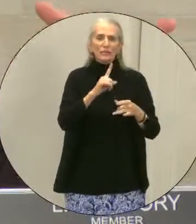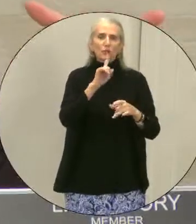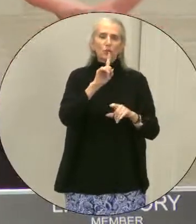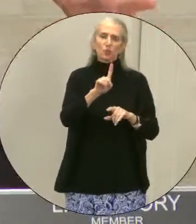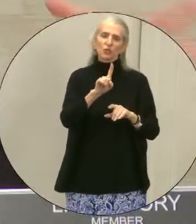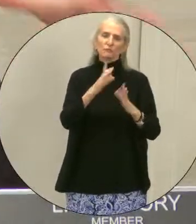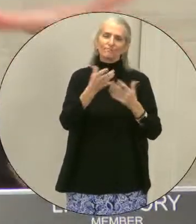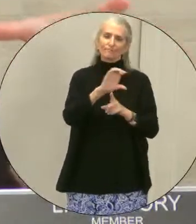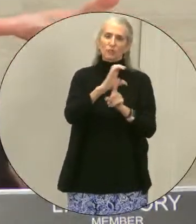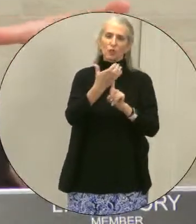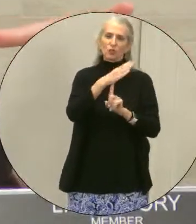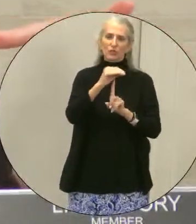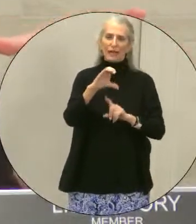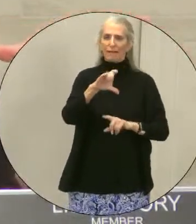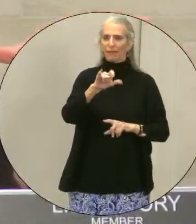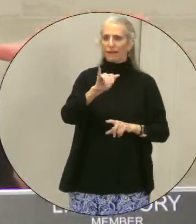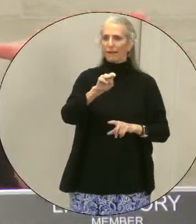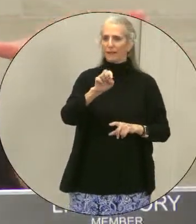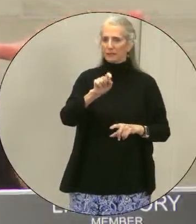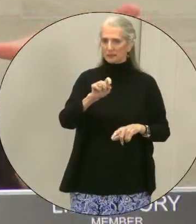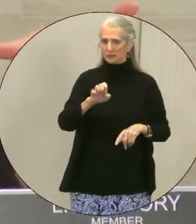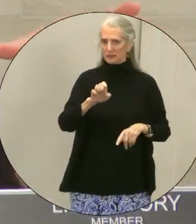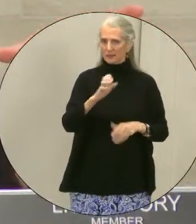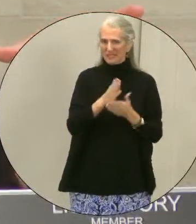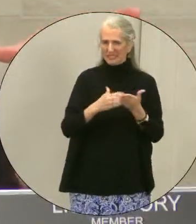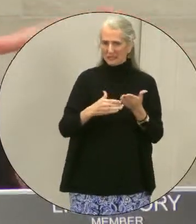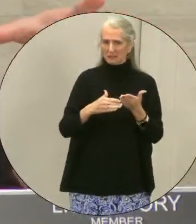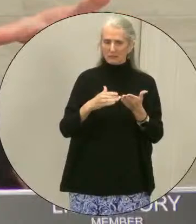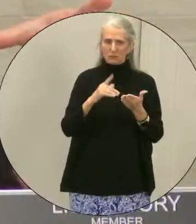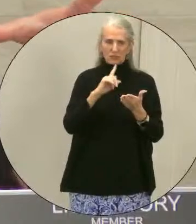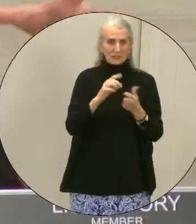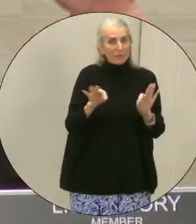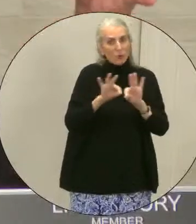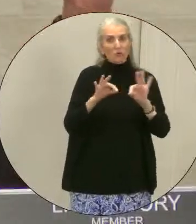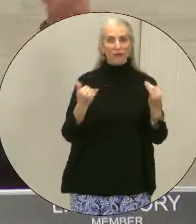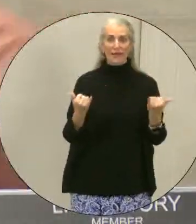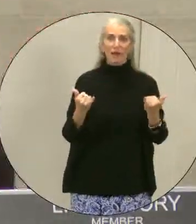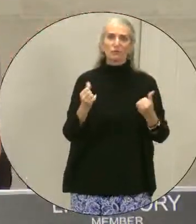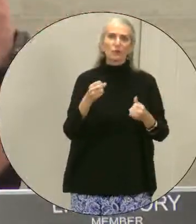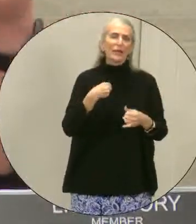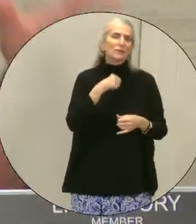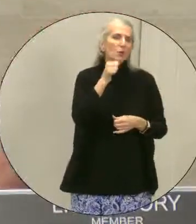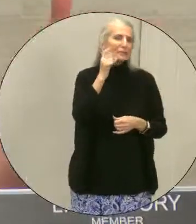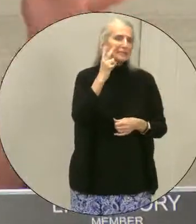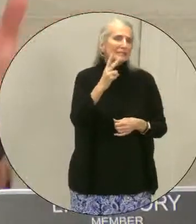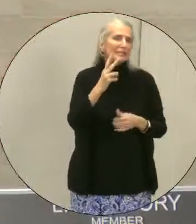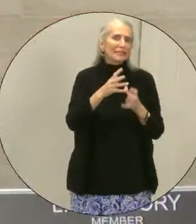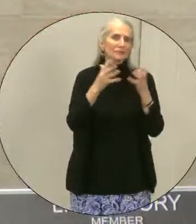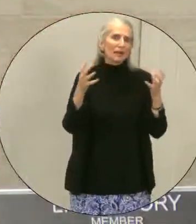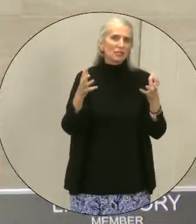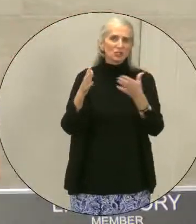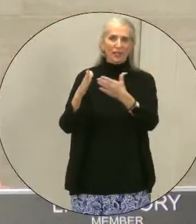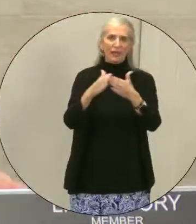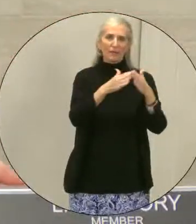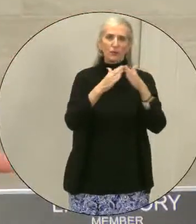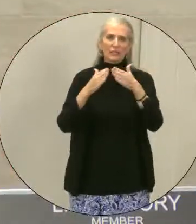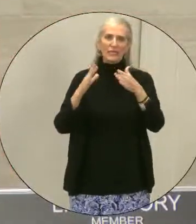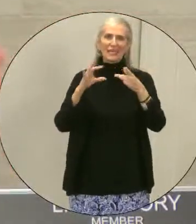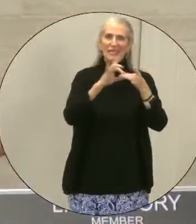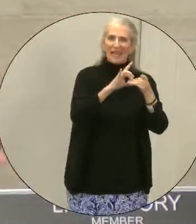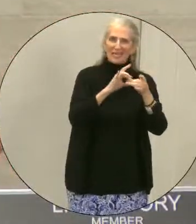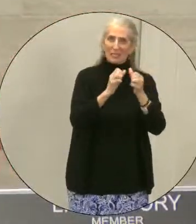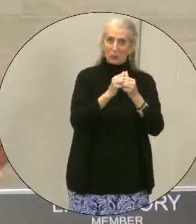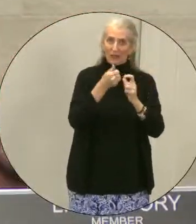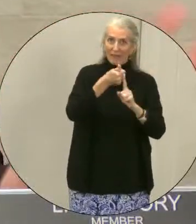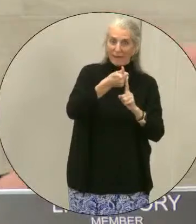climate piece, which is really important right now. So I don't see as much the community connecting with him. Like I said, I think